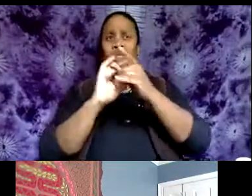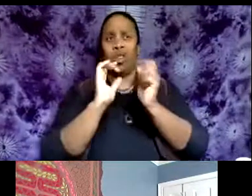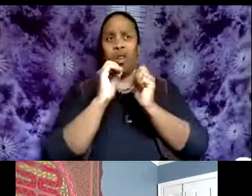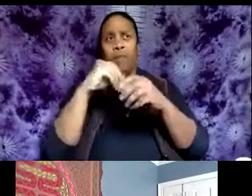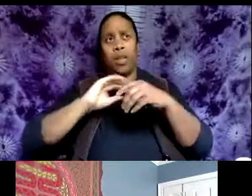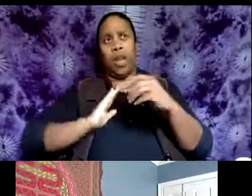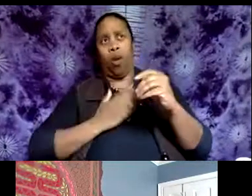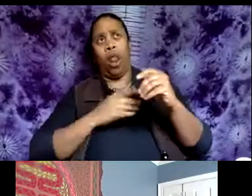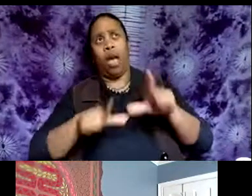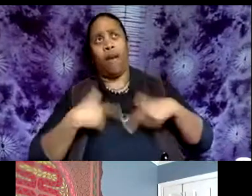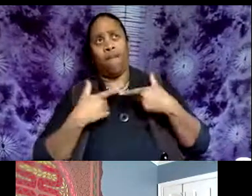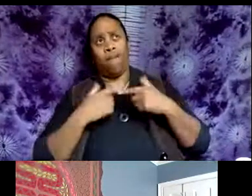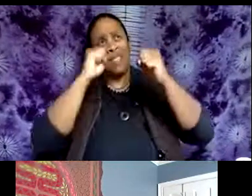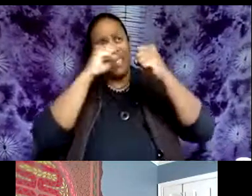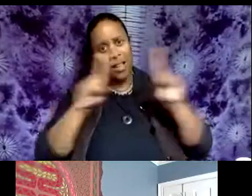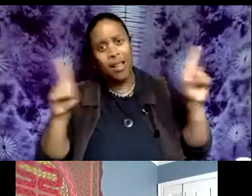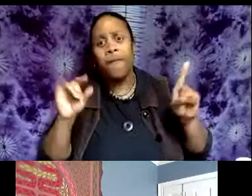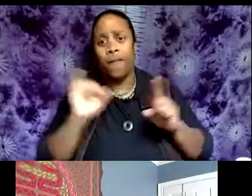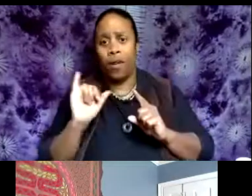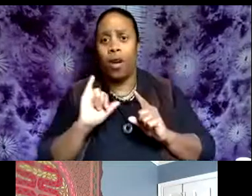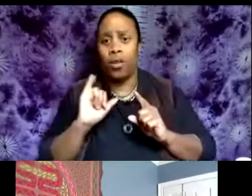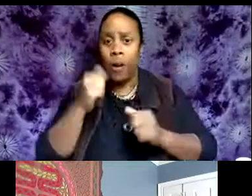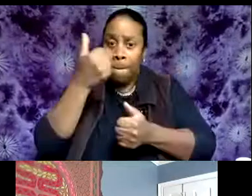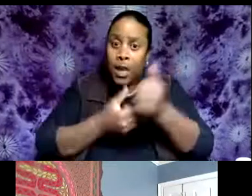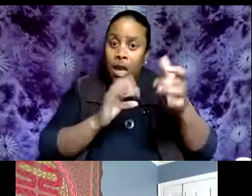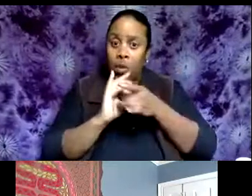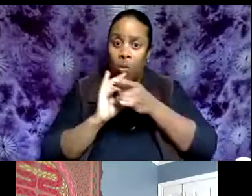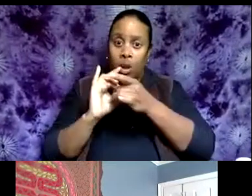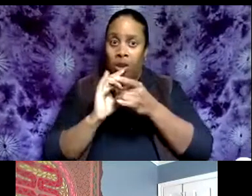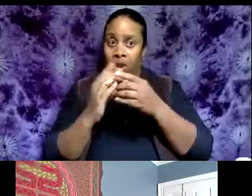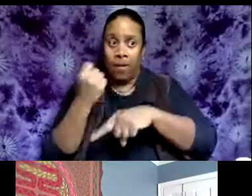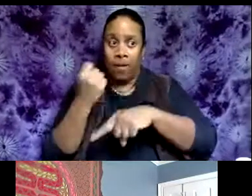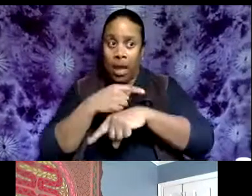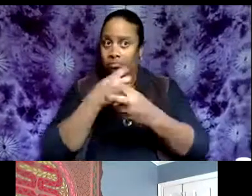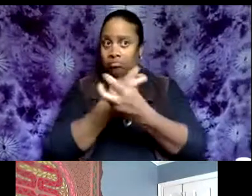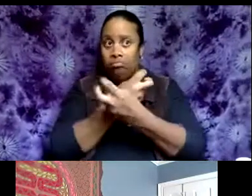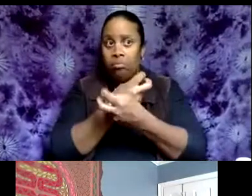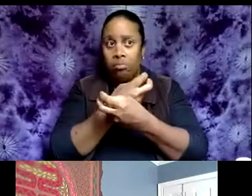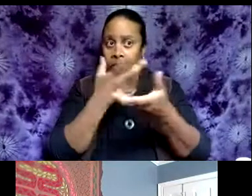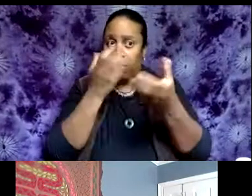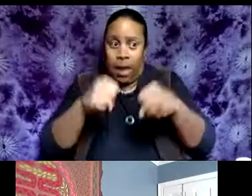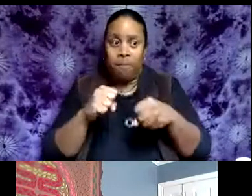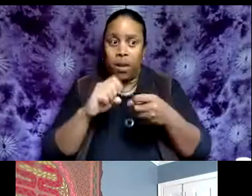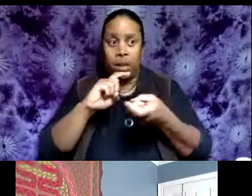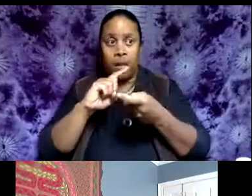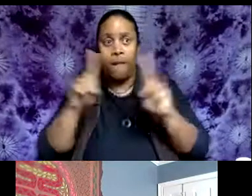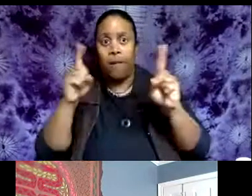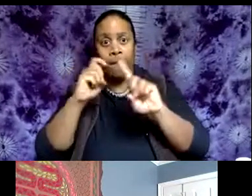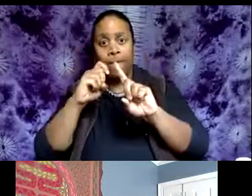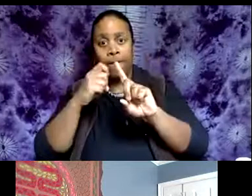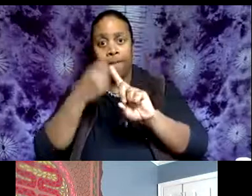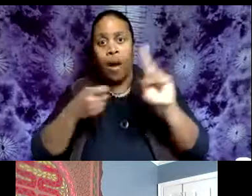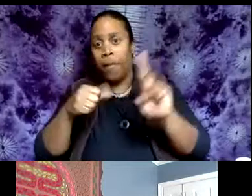well. So each relationship that we may be dealing with today that is toxic is going to be completely different from one person to another.